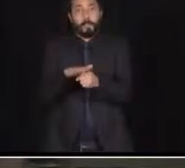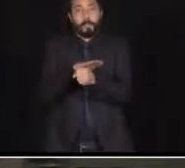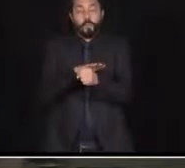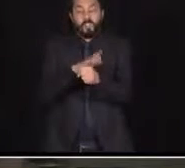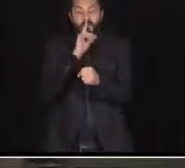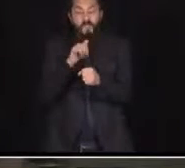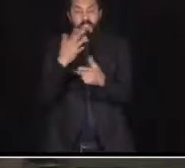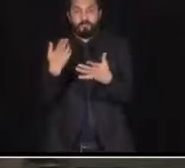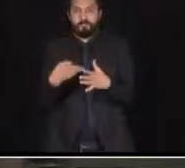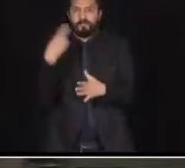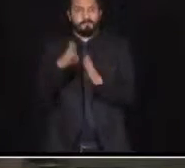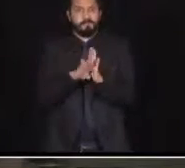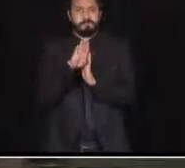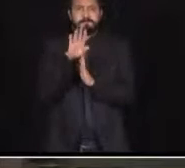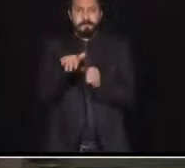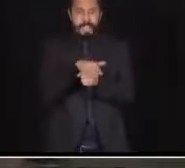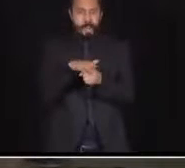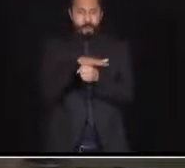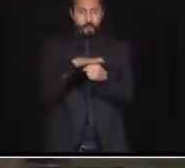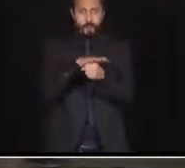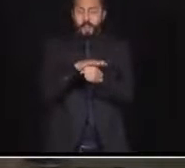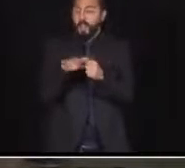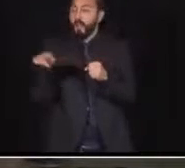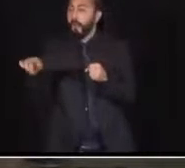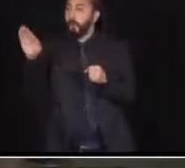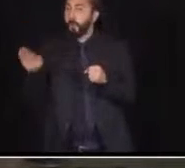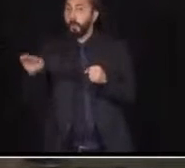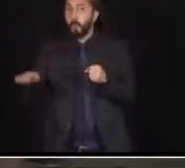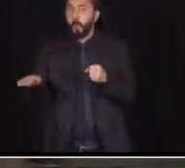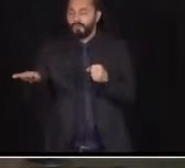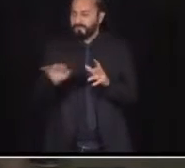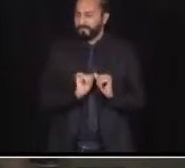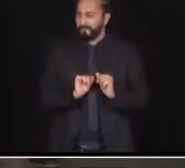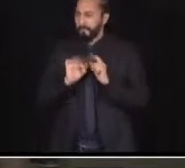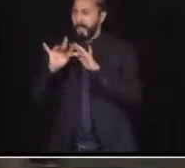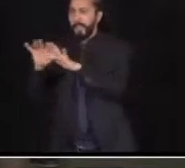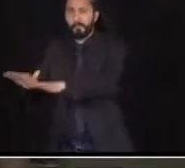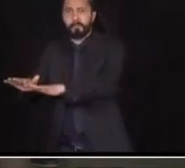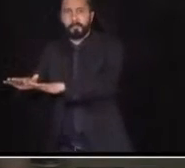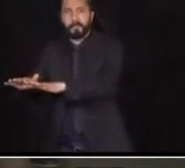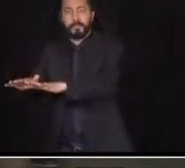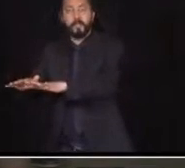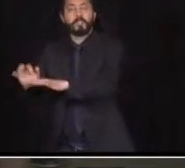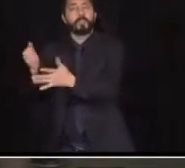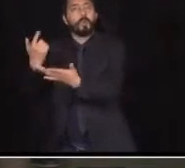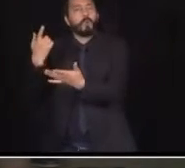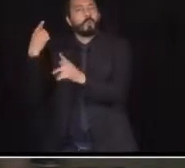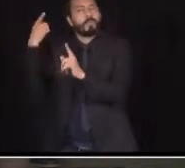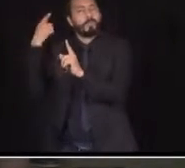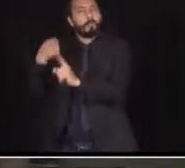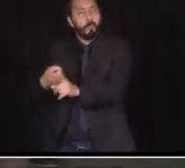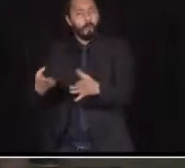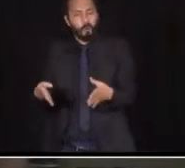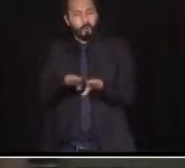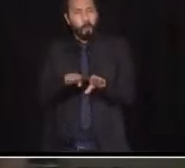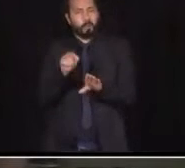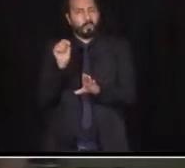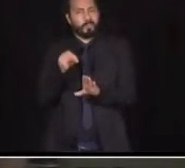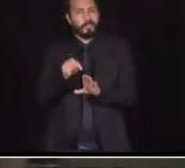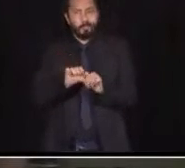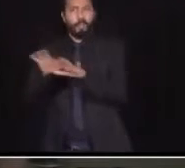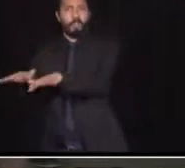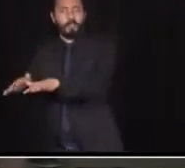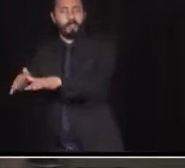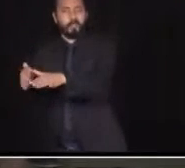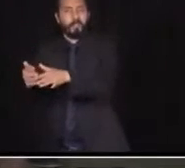hotspots, back to stage 2 when these people from these areas are coming into smaller regions and